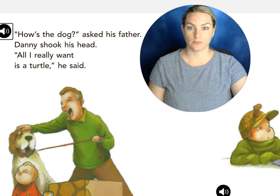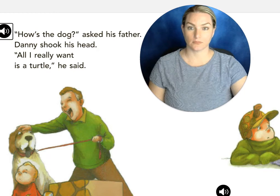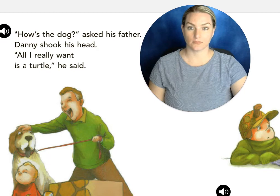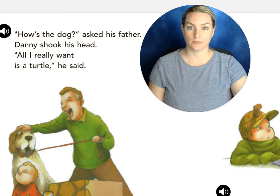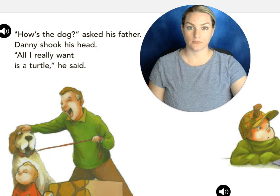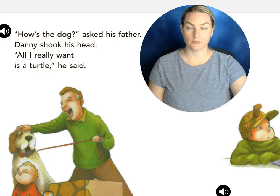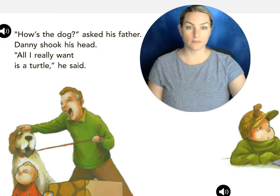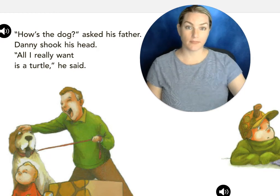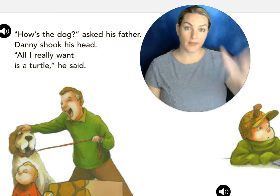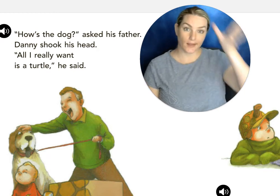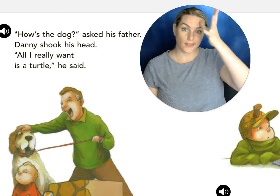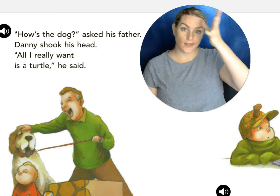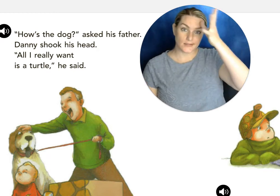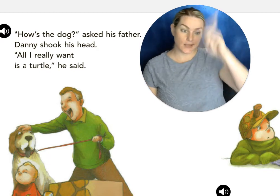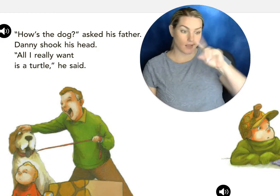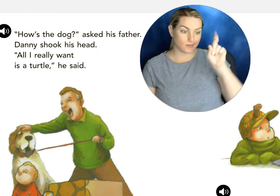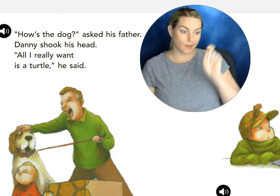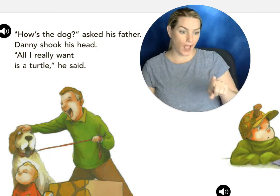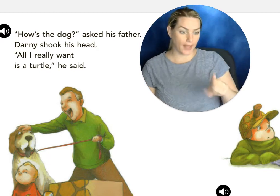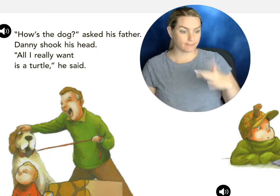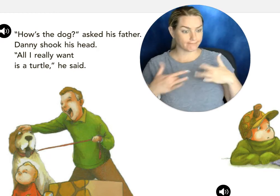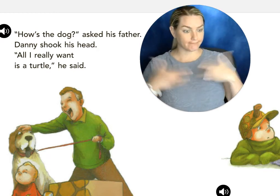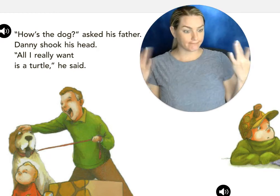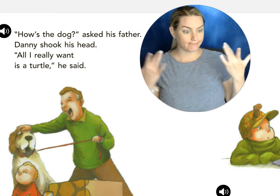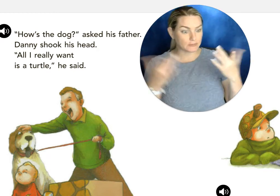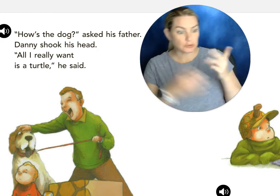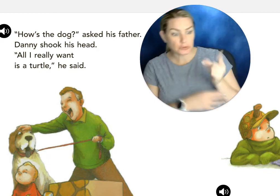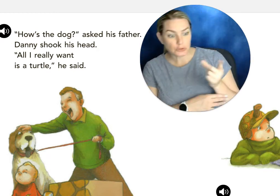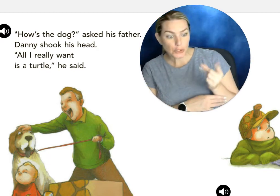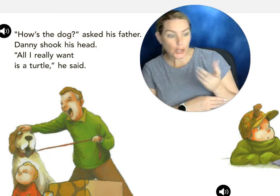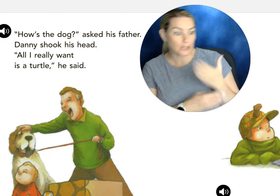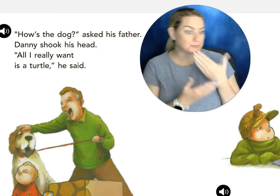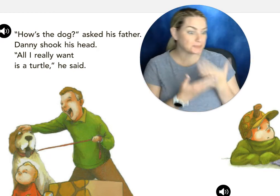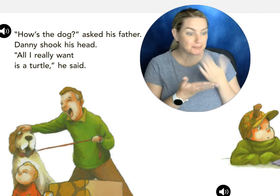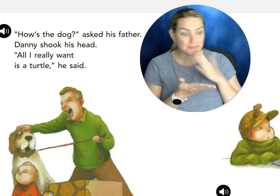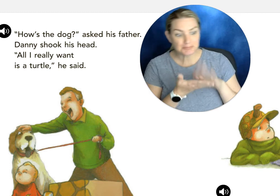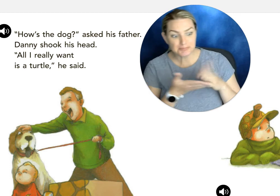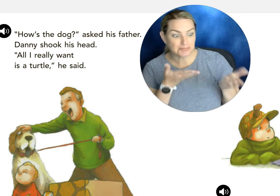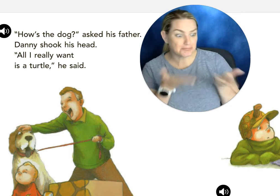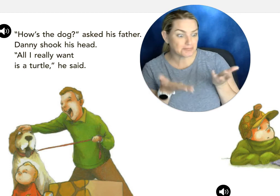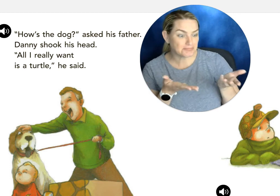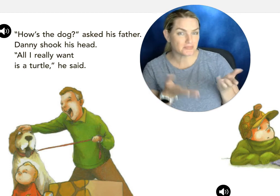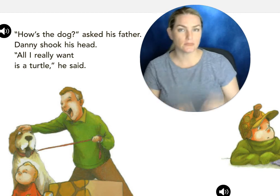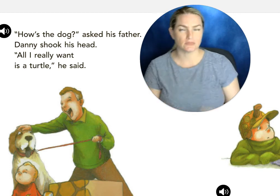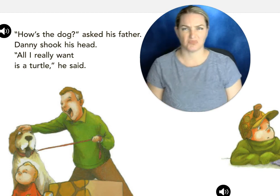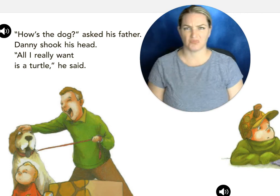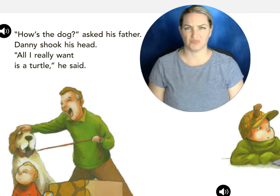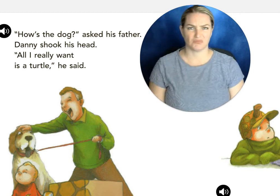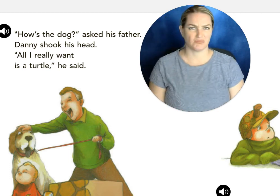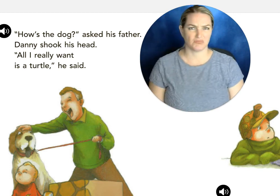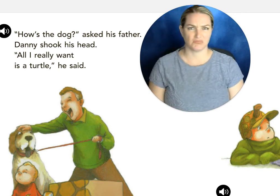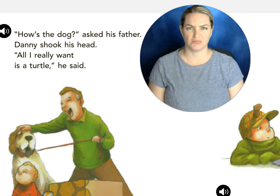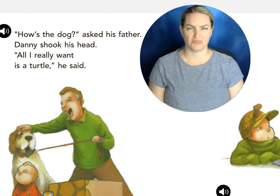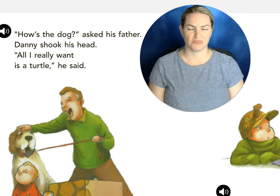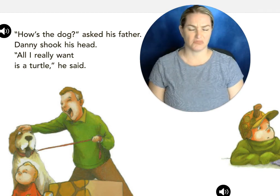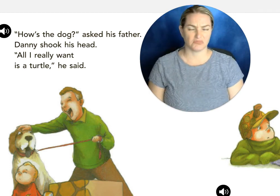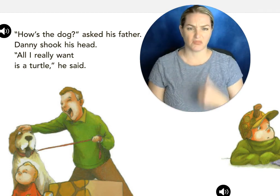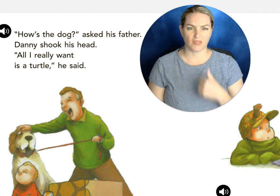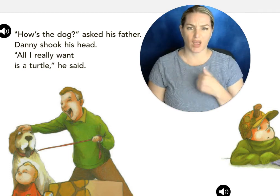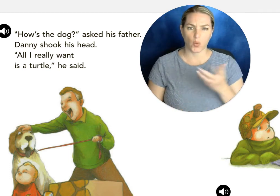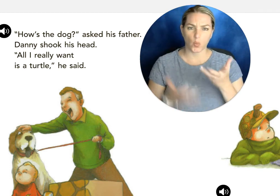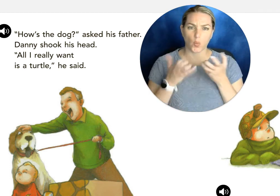"How's the dog?" asked his father. Danny shook his head. "All I really want is a turtle,"